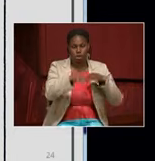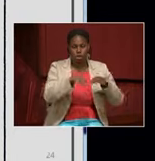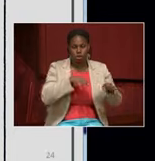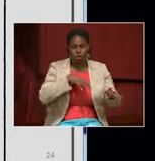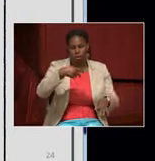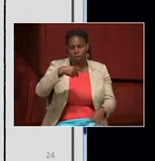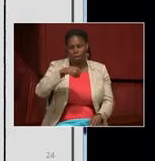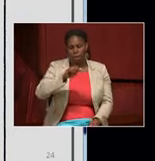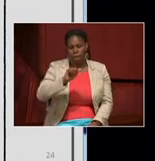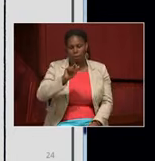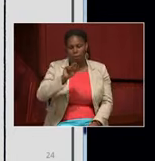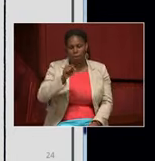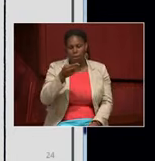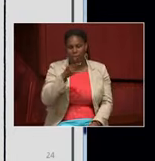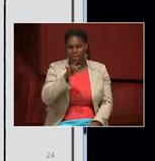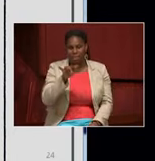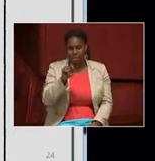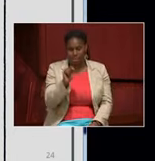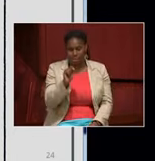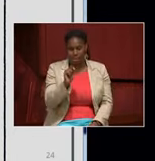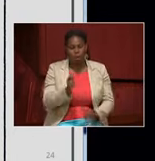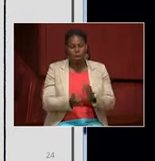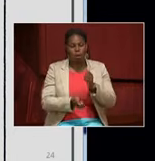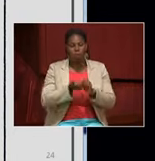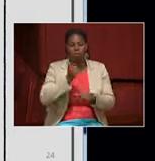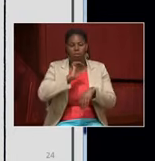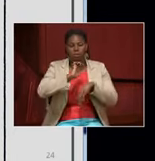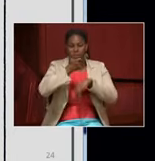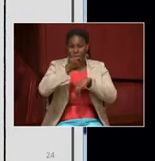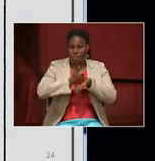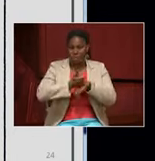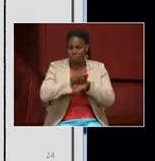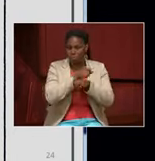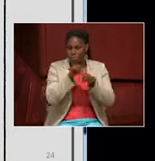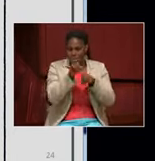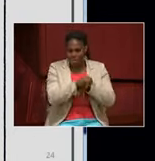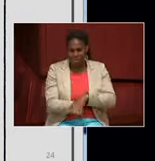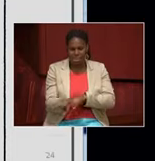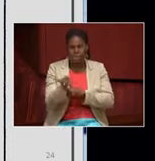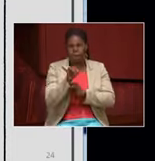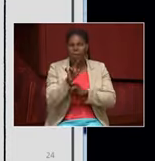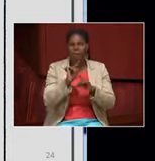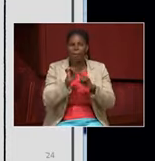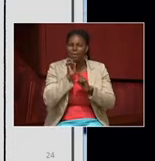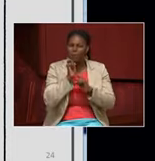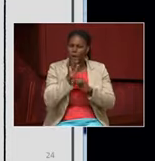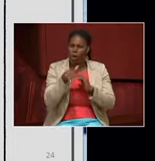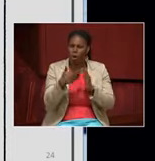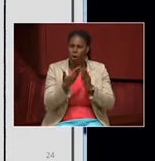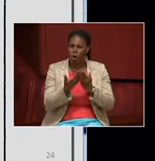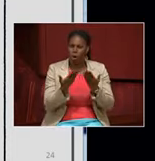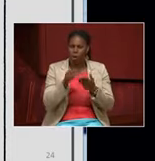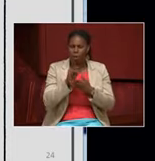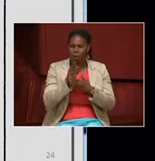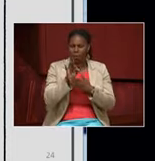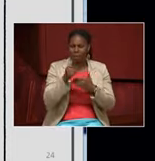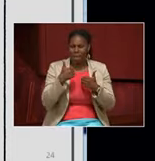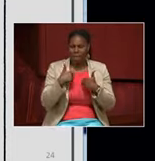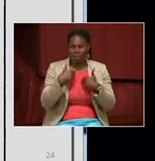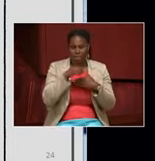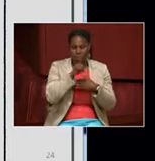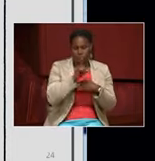pamphlet. Most of these are set up the same way, but not all microfilm have descriptive